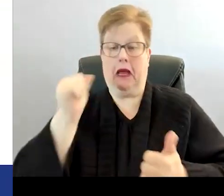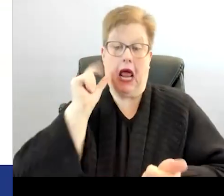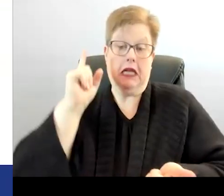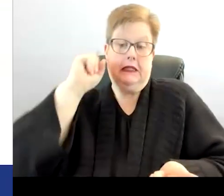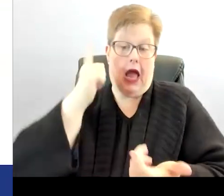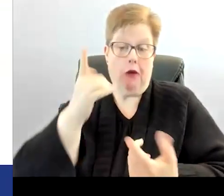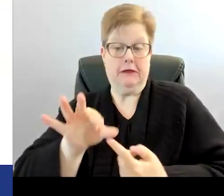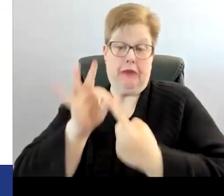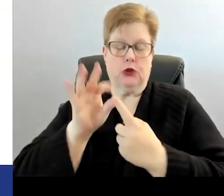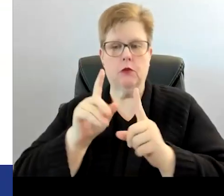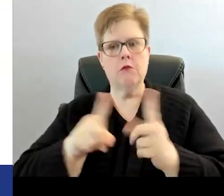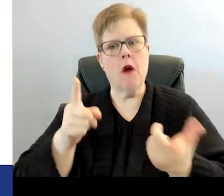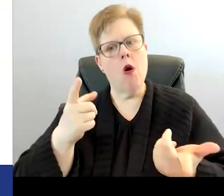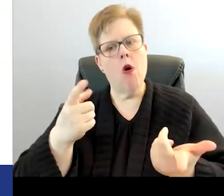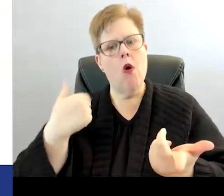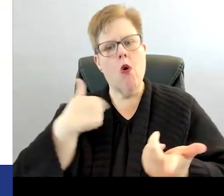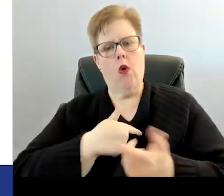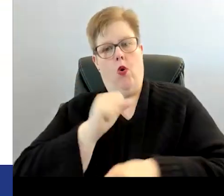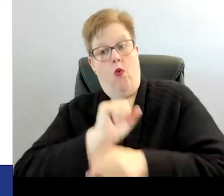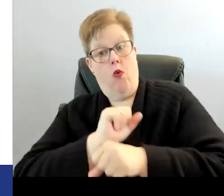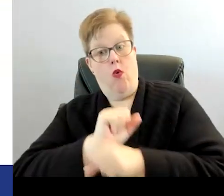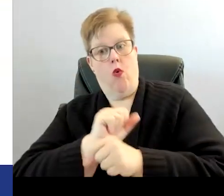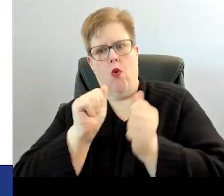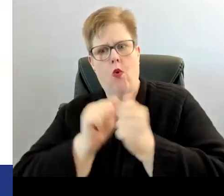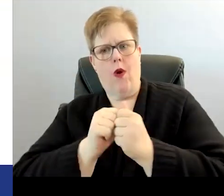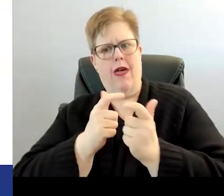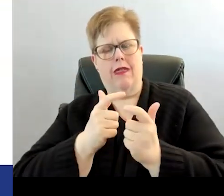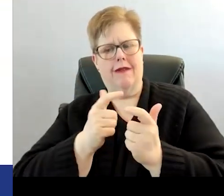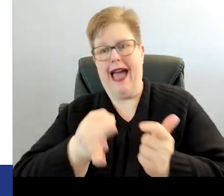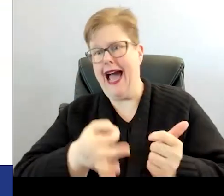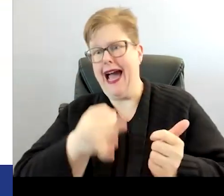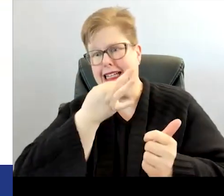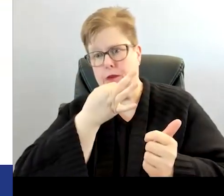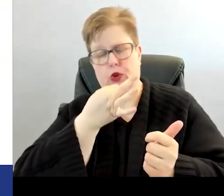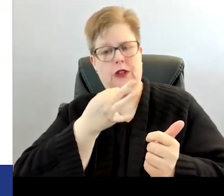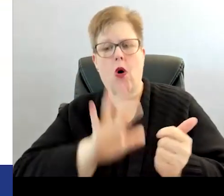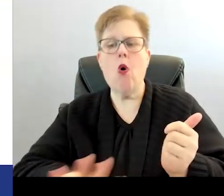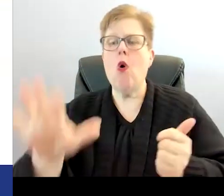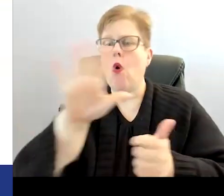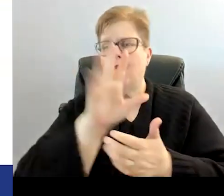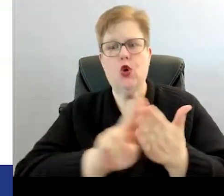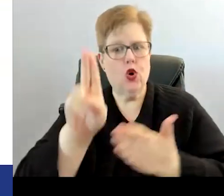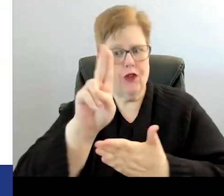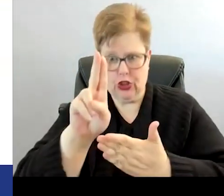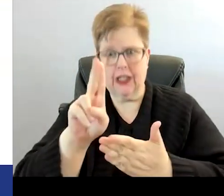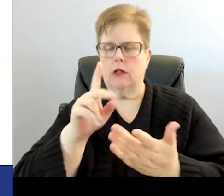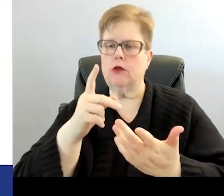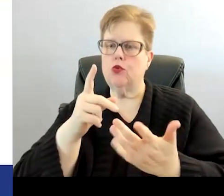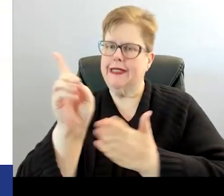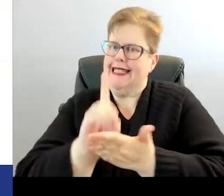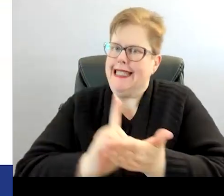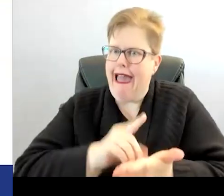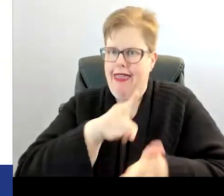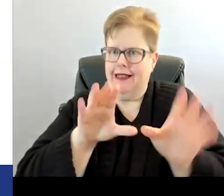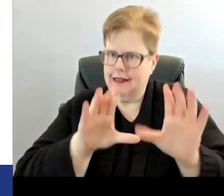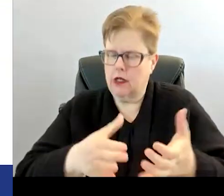but we actually work with experts across the university to design these courses. And so that means